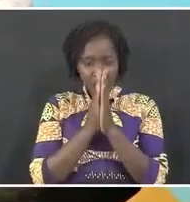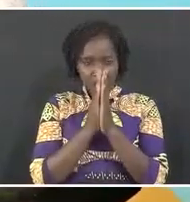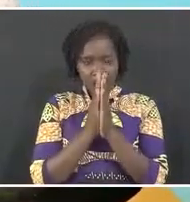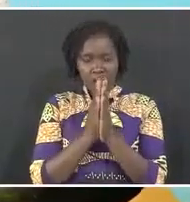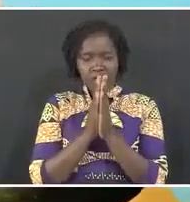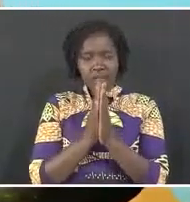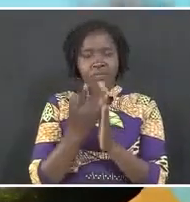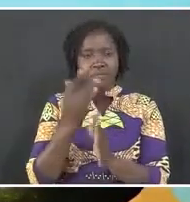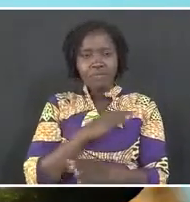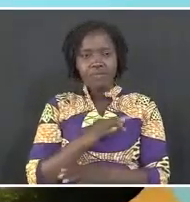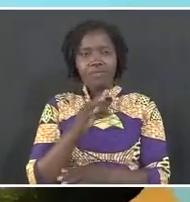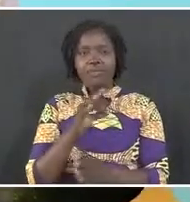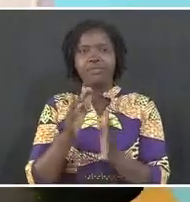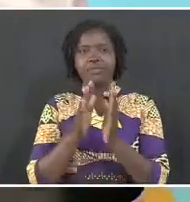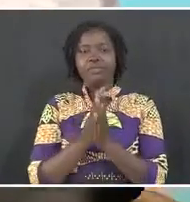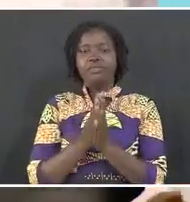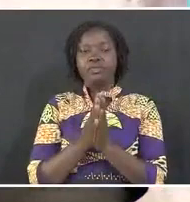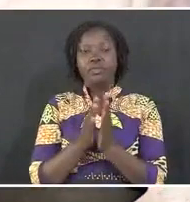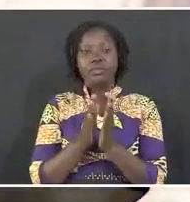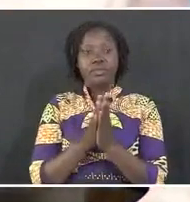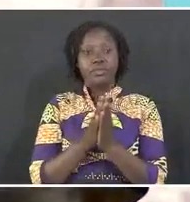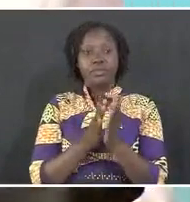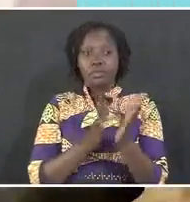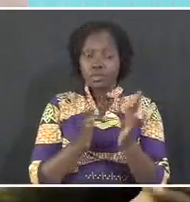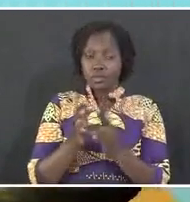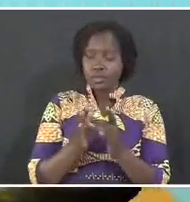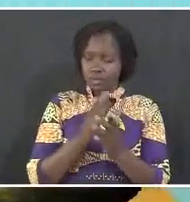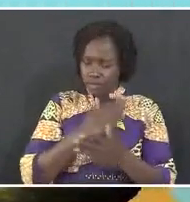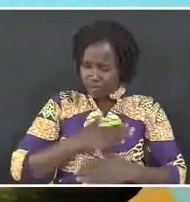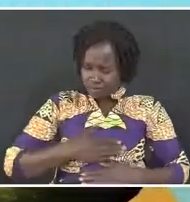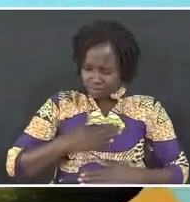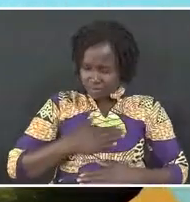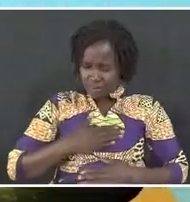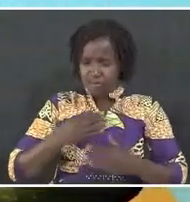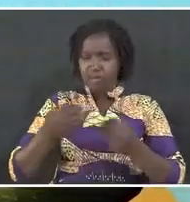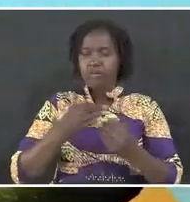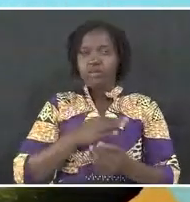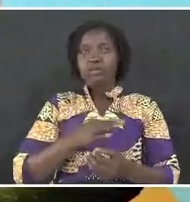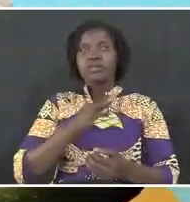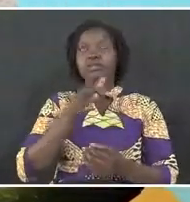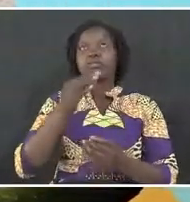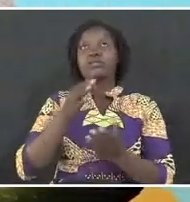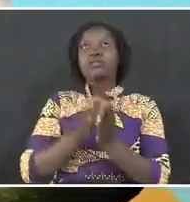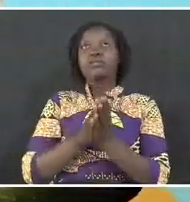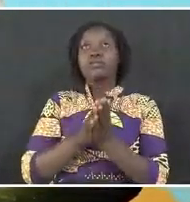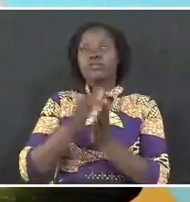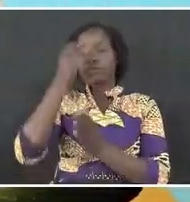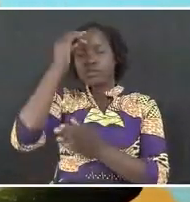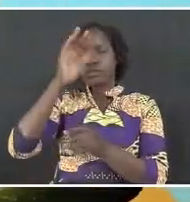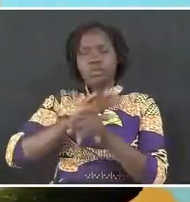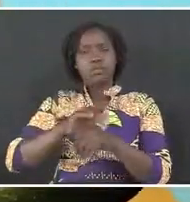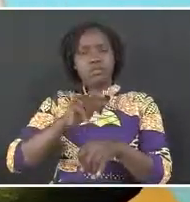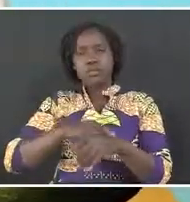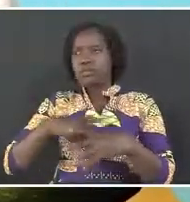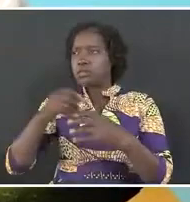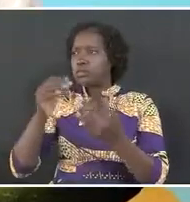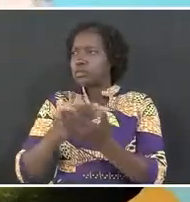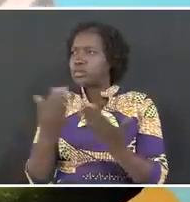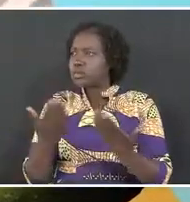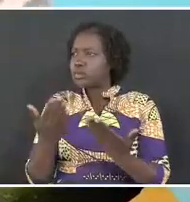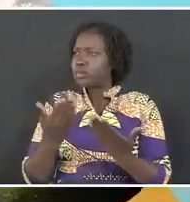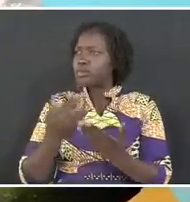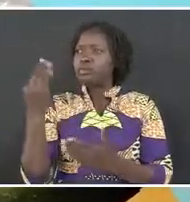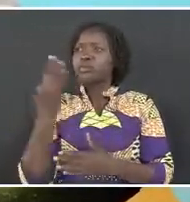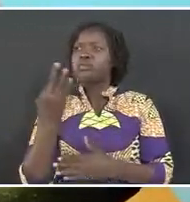for souls. Plead with Jesus. Please give us souls for your kingdom. When you go to some place and you are